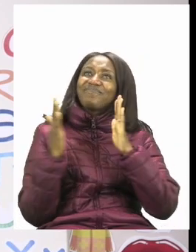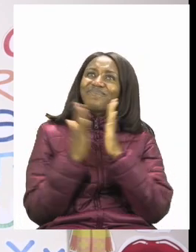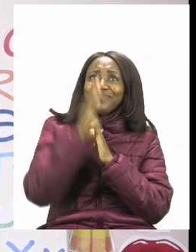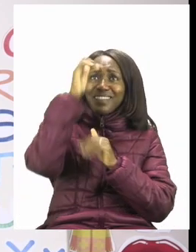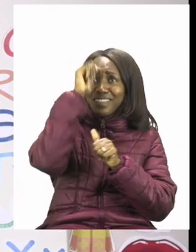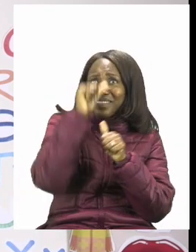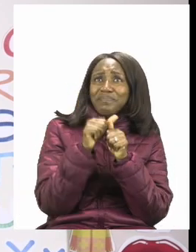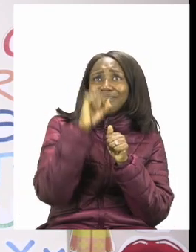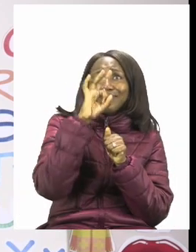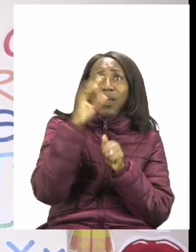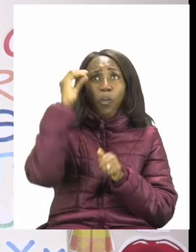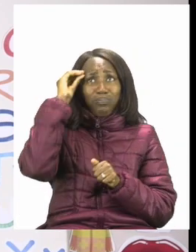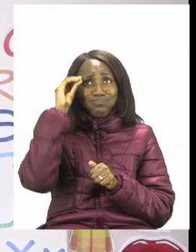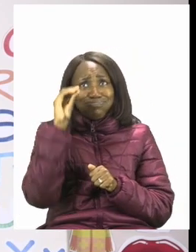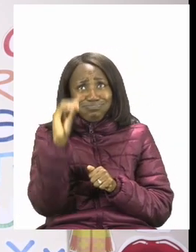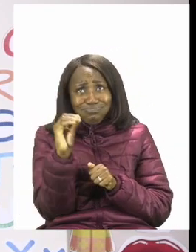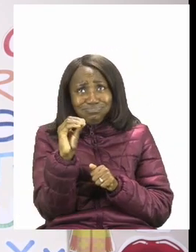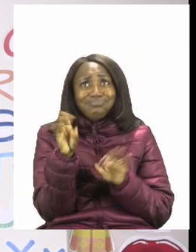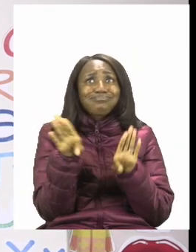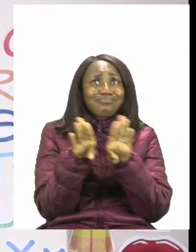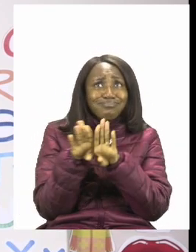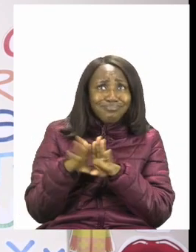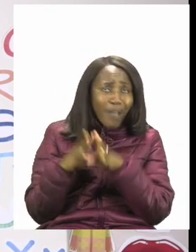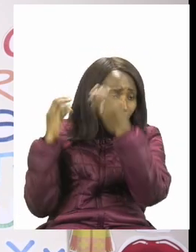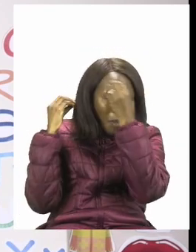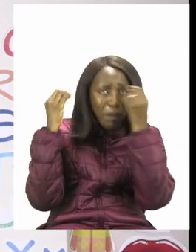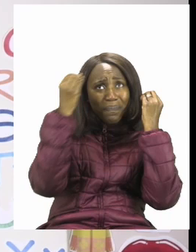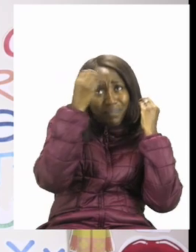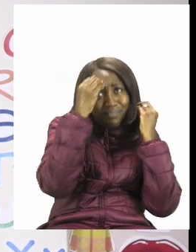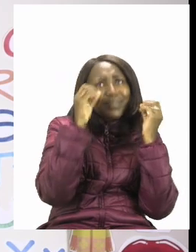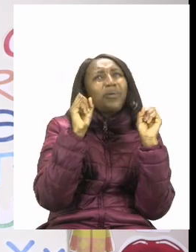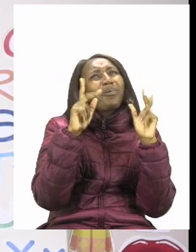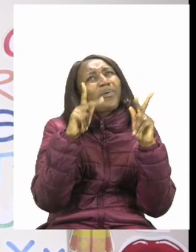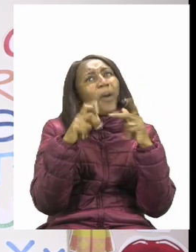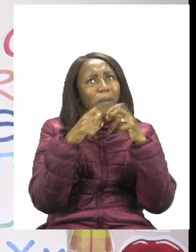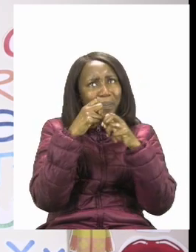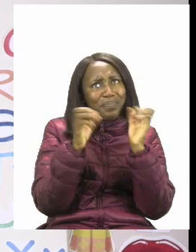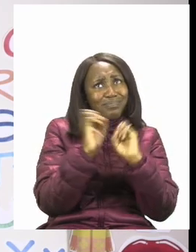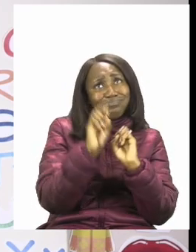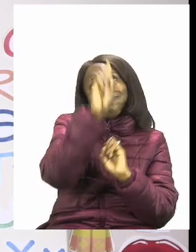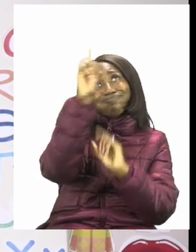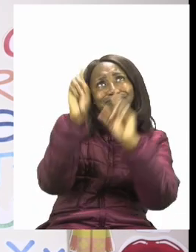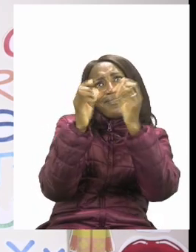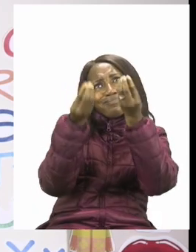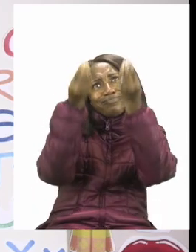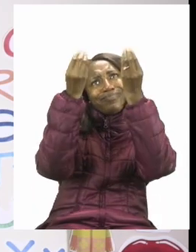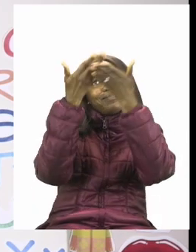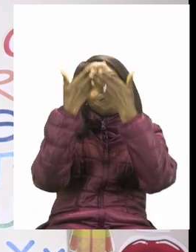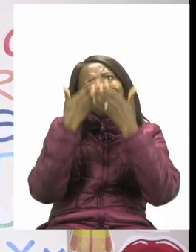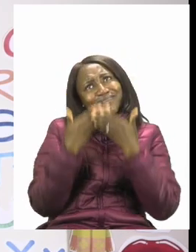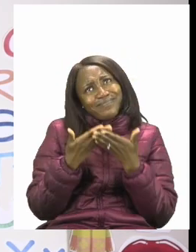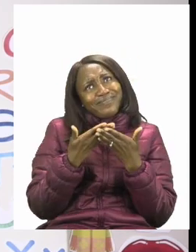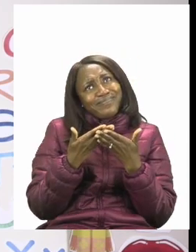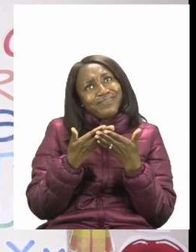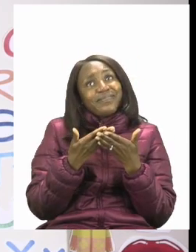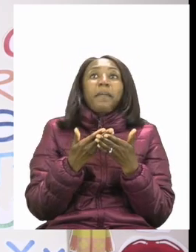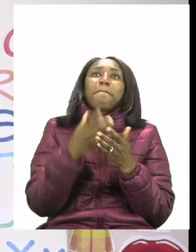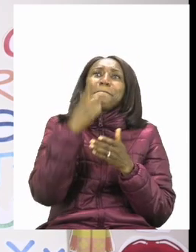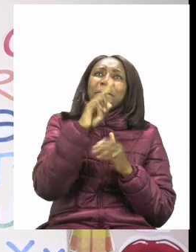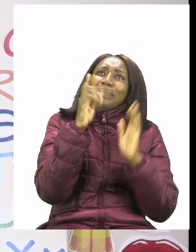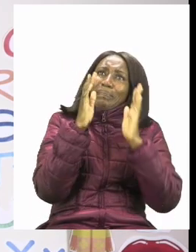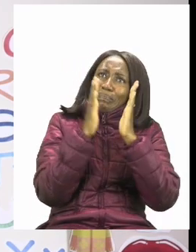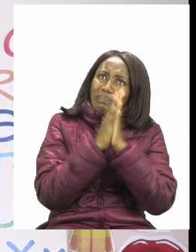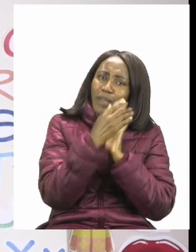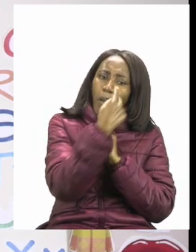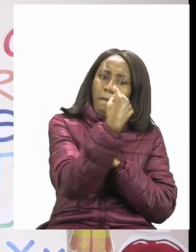what to do or you are confused, that's okay, you can always ask an adult for help. But make sure that you finish your